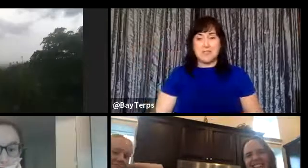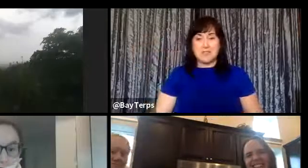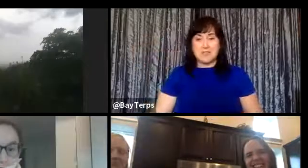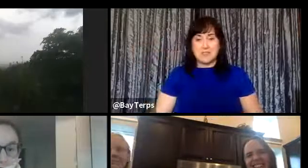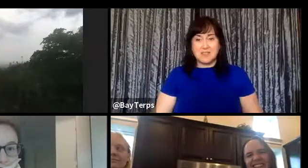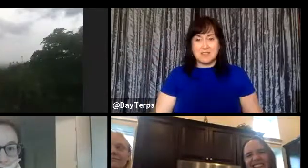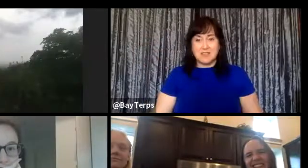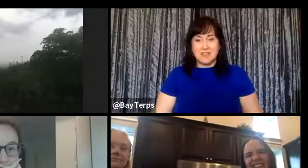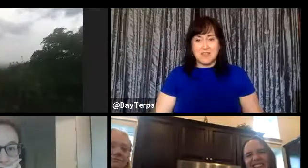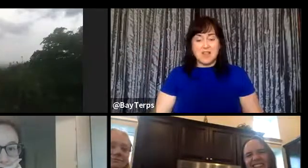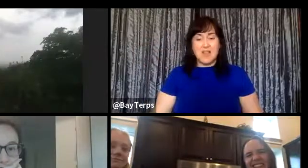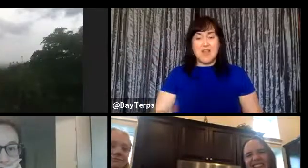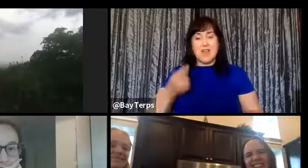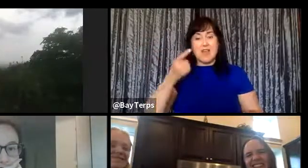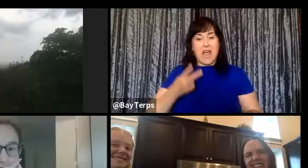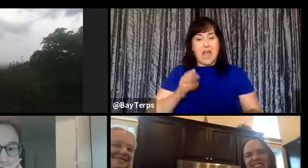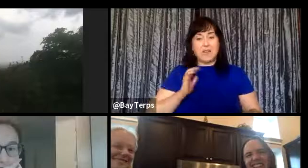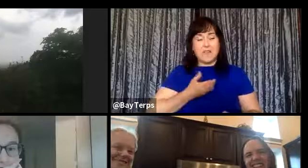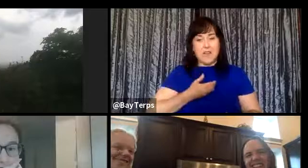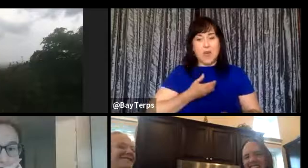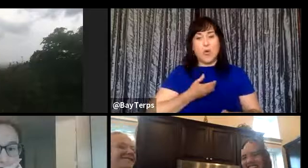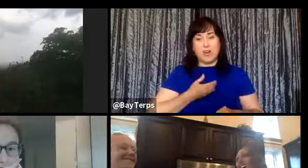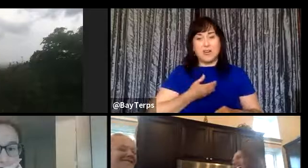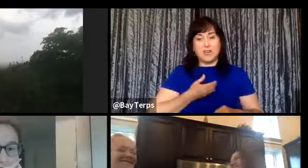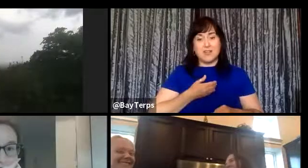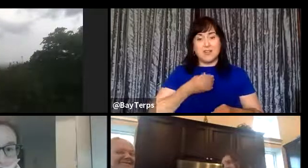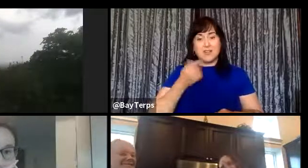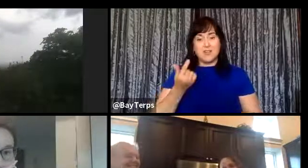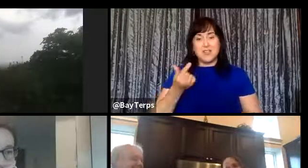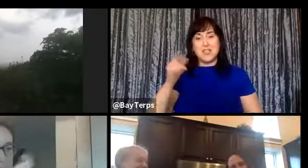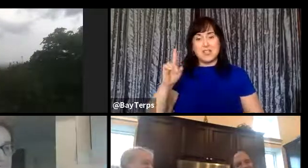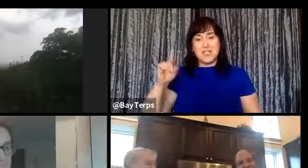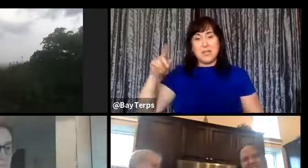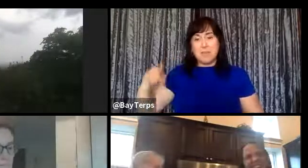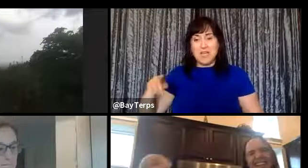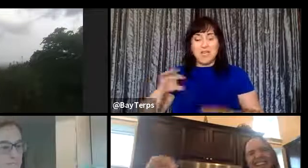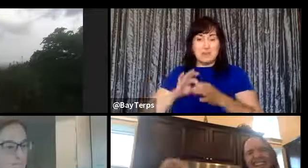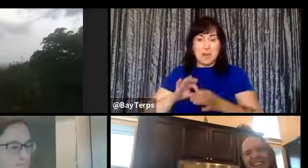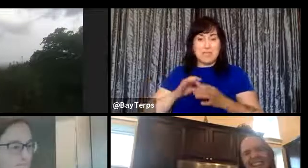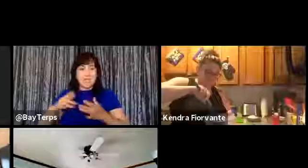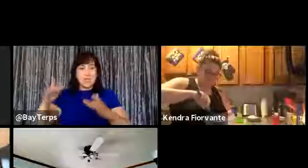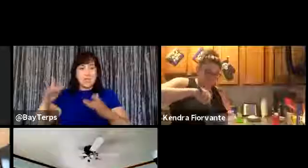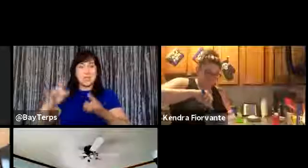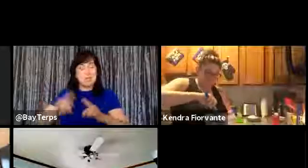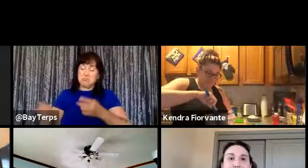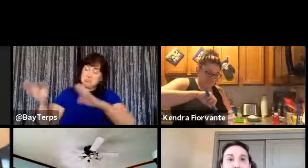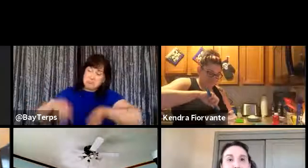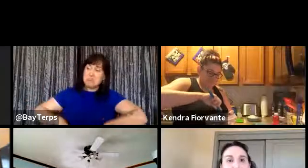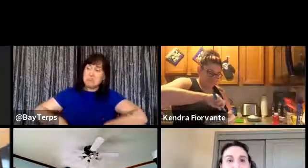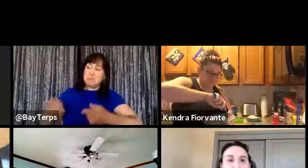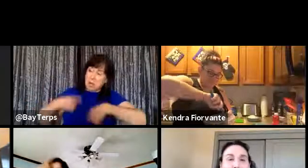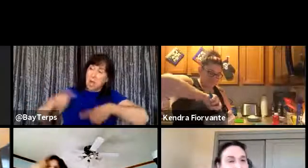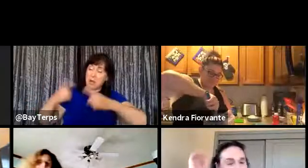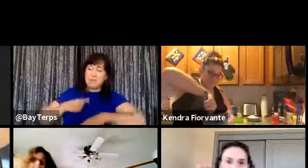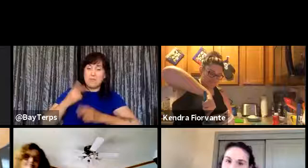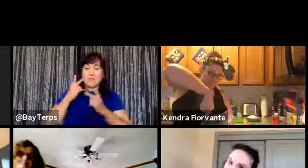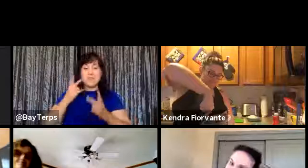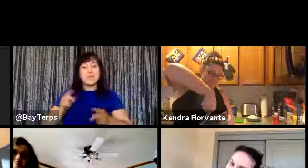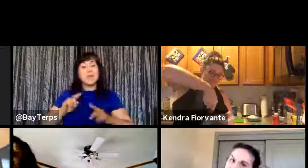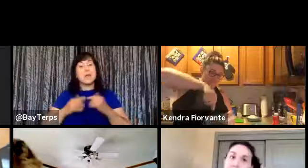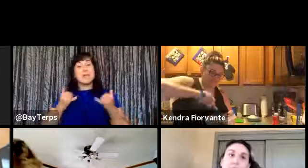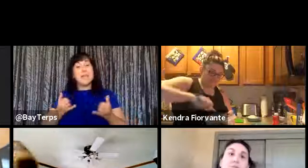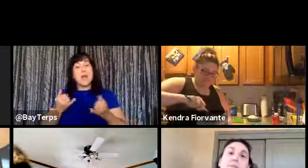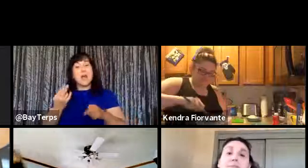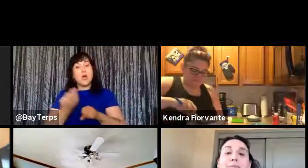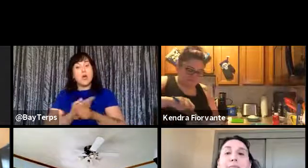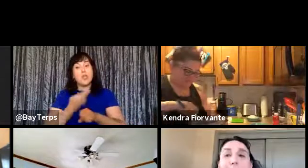is based on tourism. Come and visit. But in the meantime, what I want you to do is I want you to use the back of your spatula